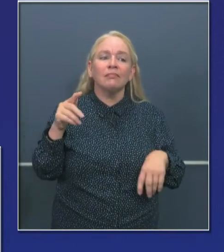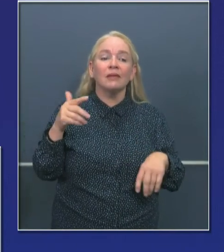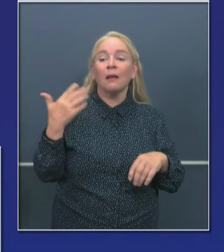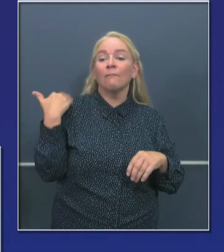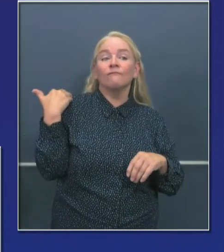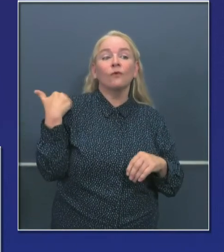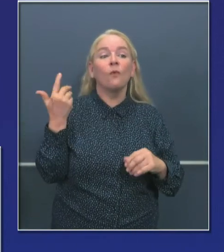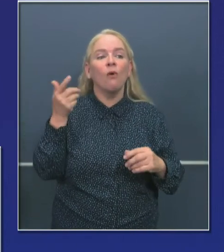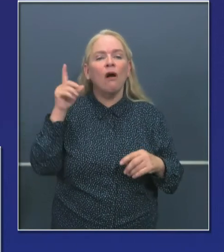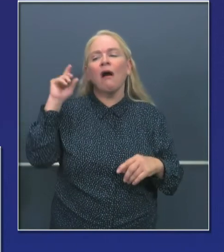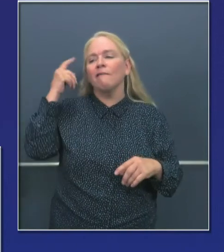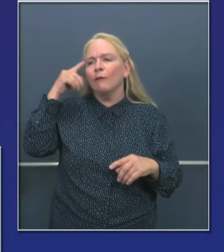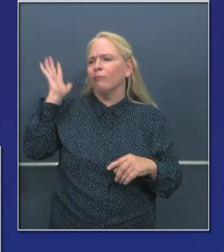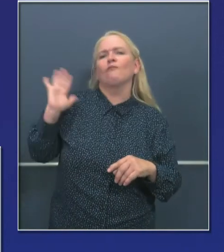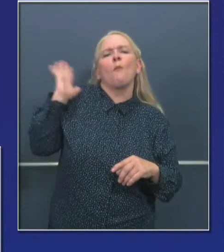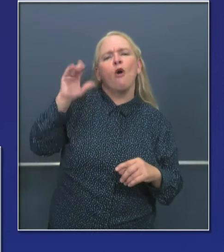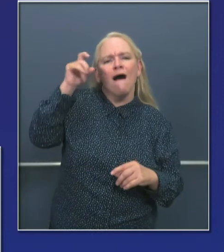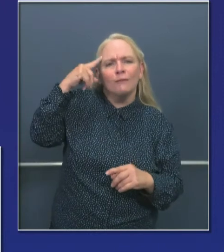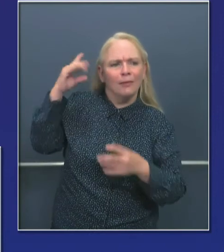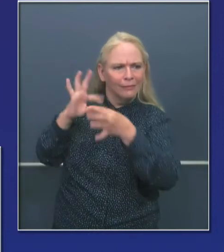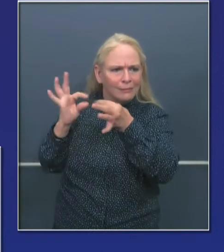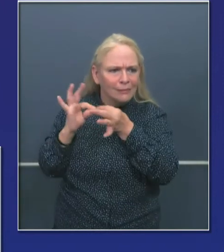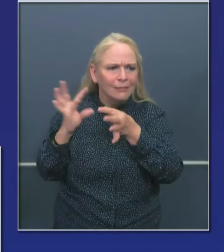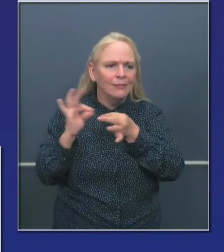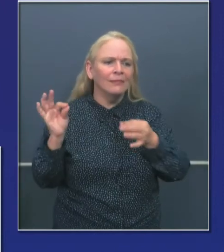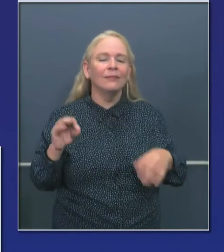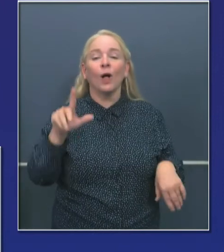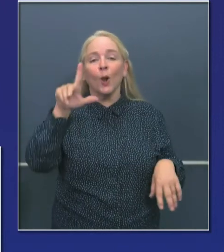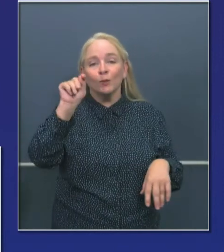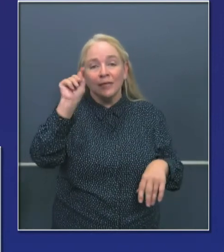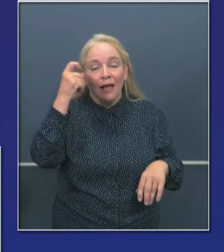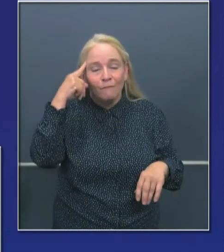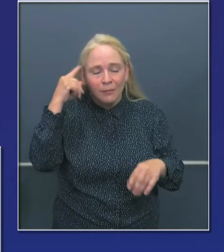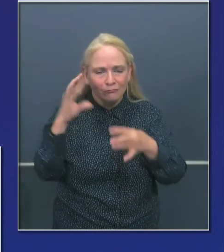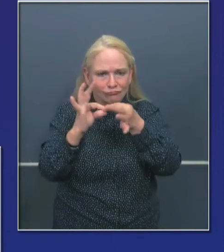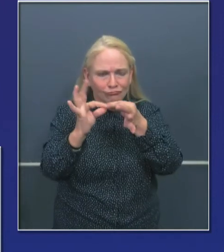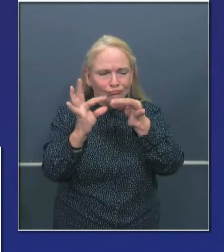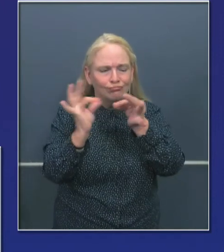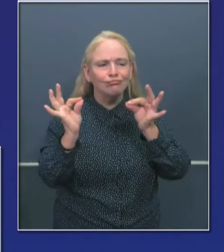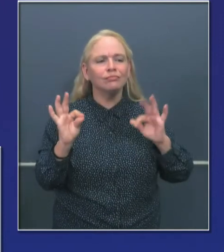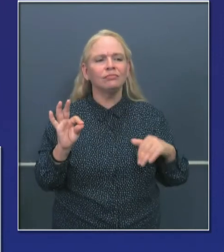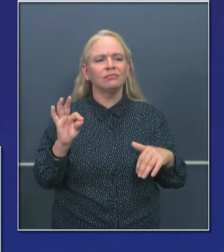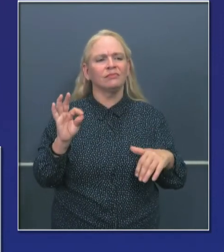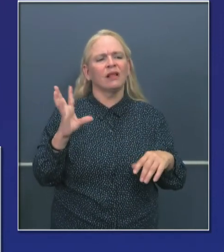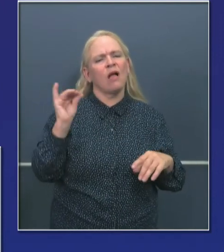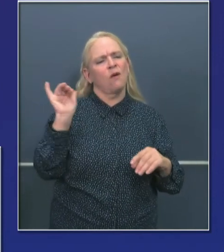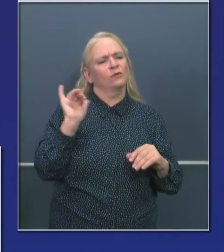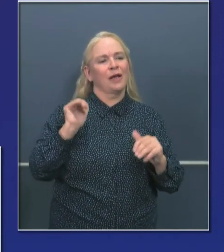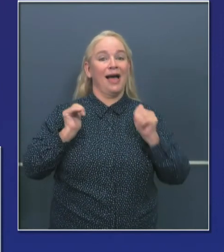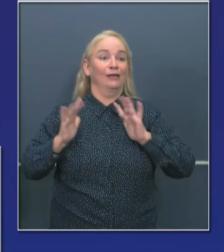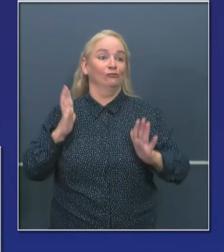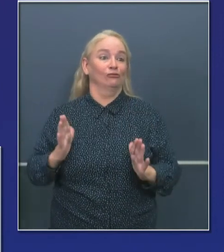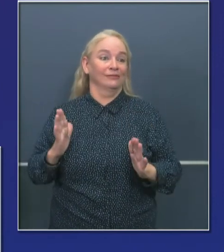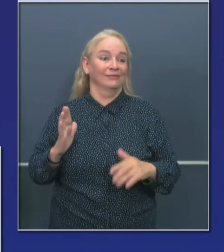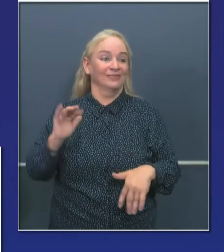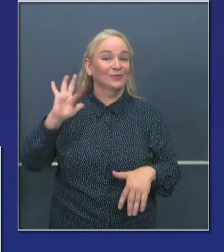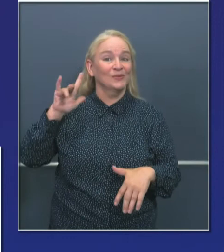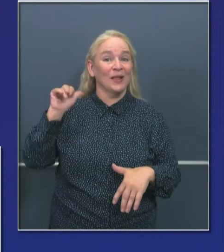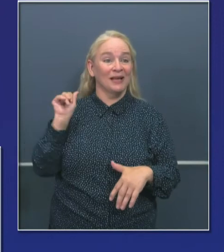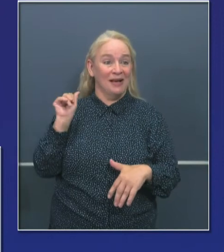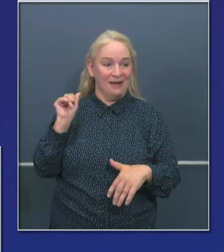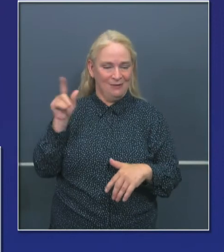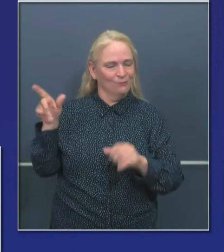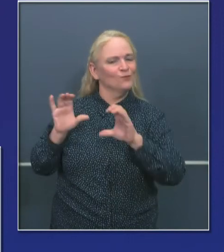a fan of Veep. And so we also had Julia do a video for us as well. Snoop